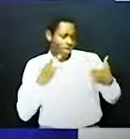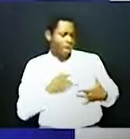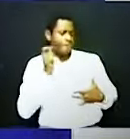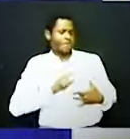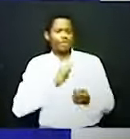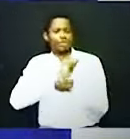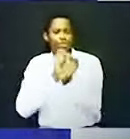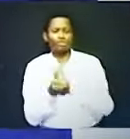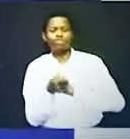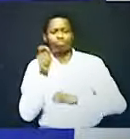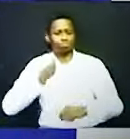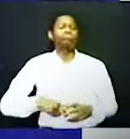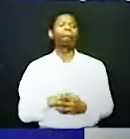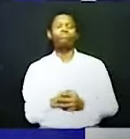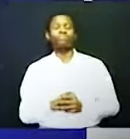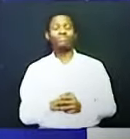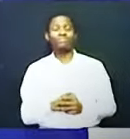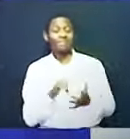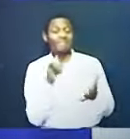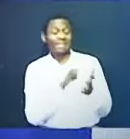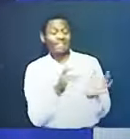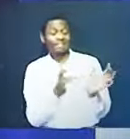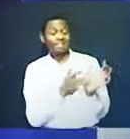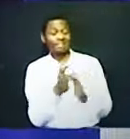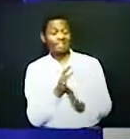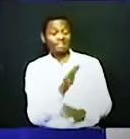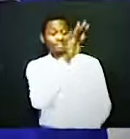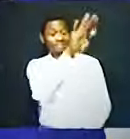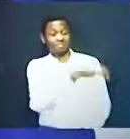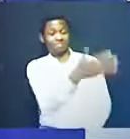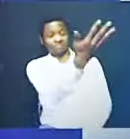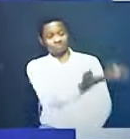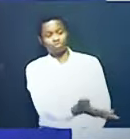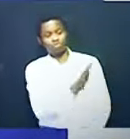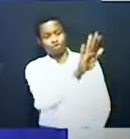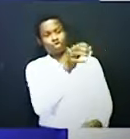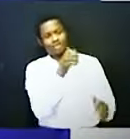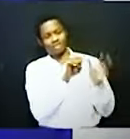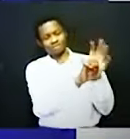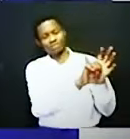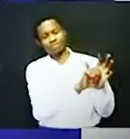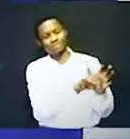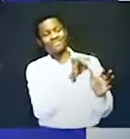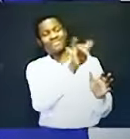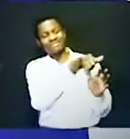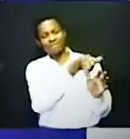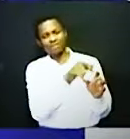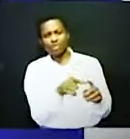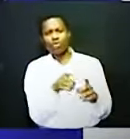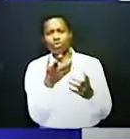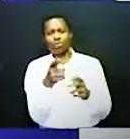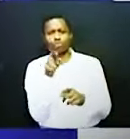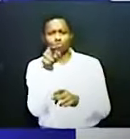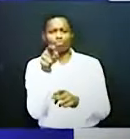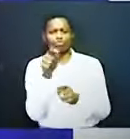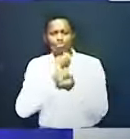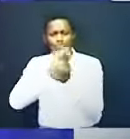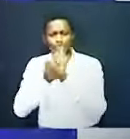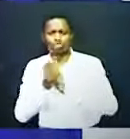Jesus, our example. So I want you to reposition in your heart